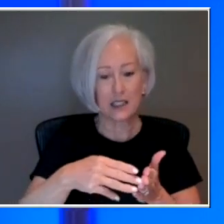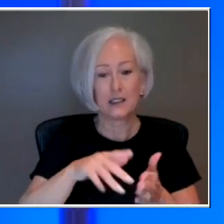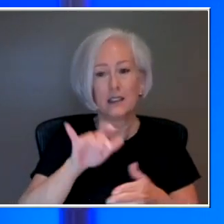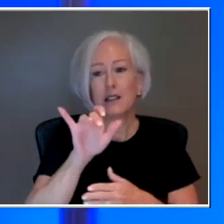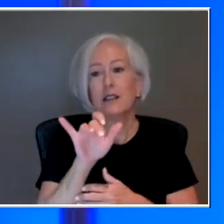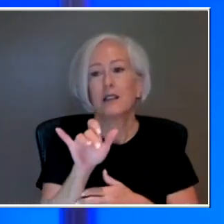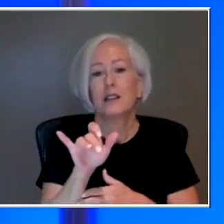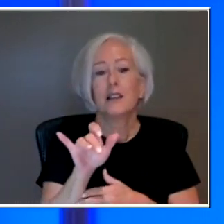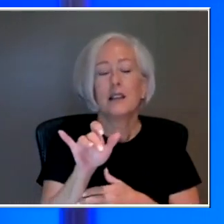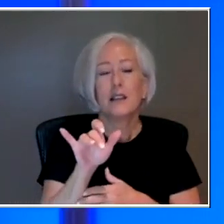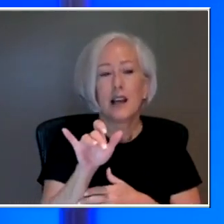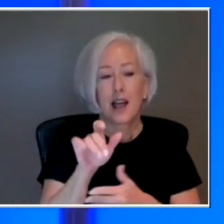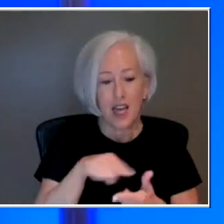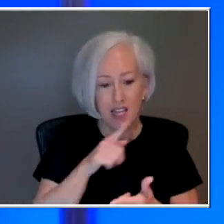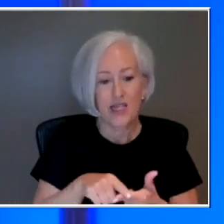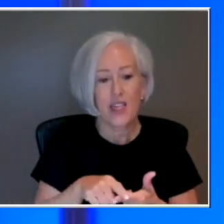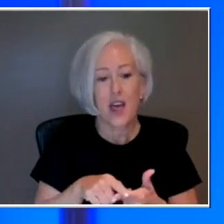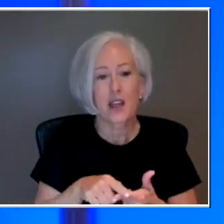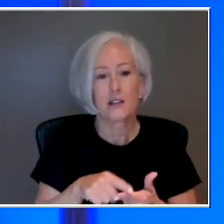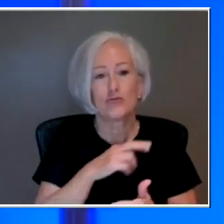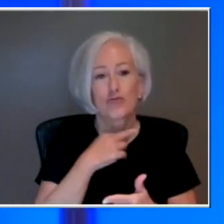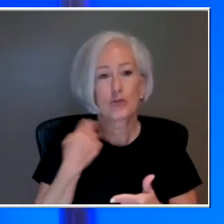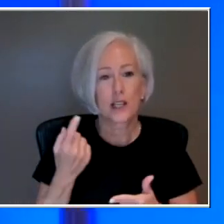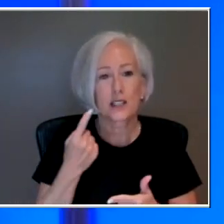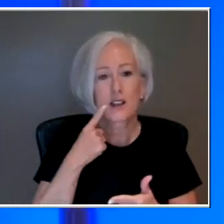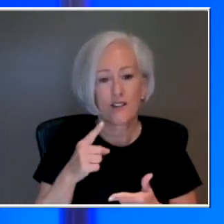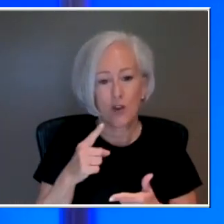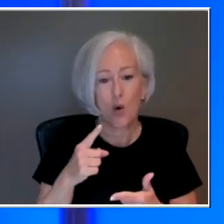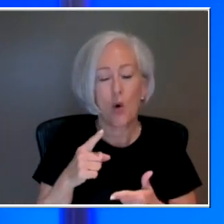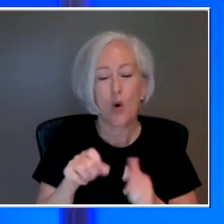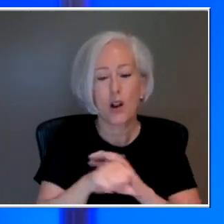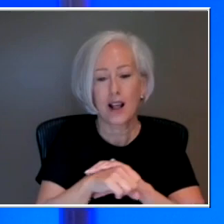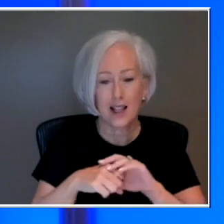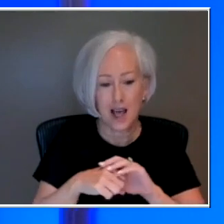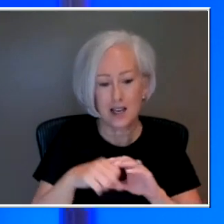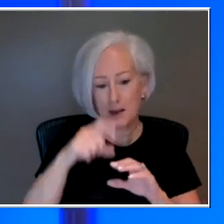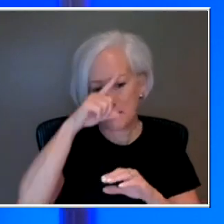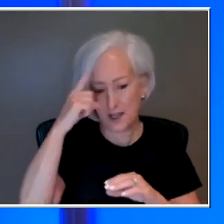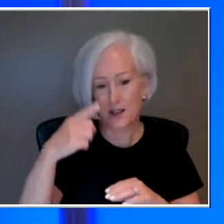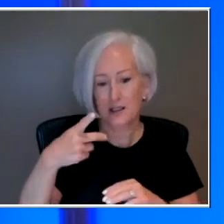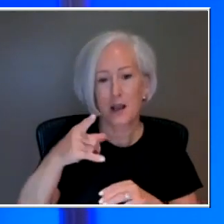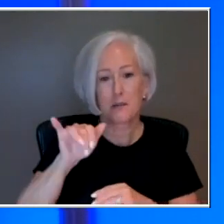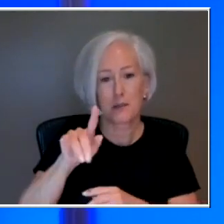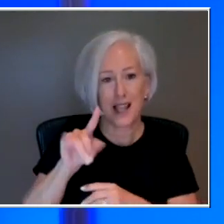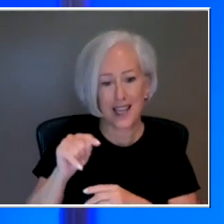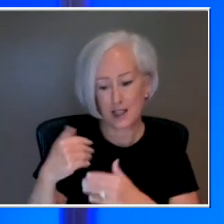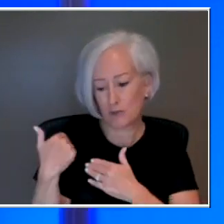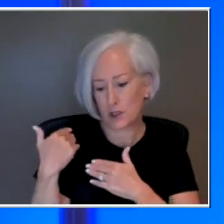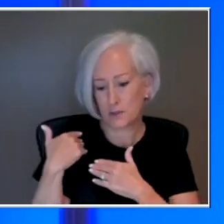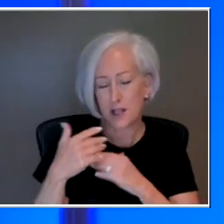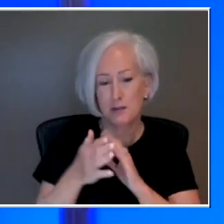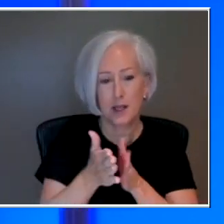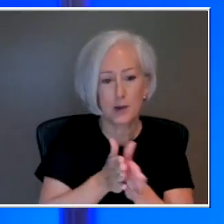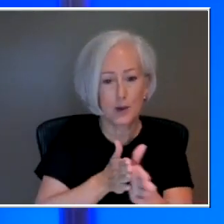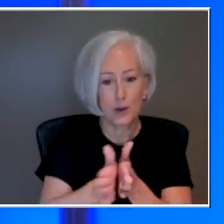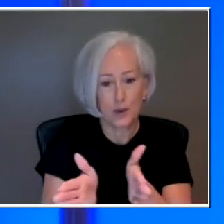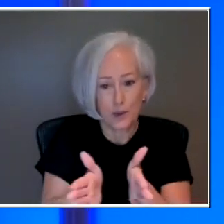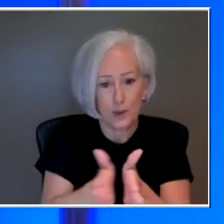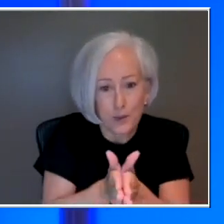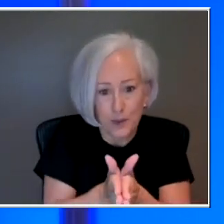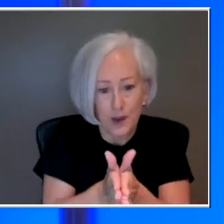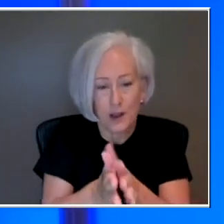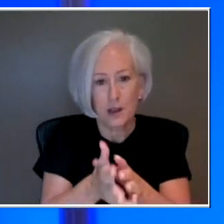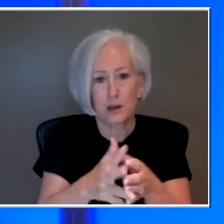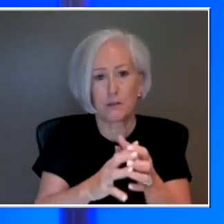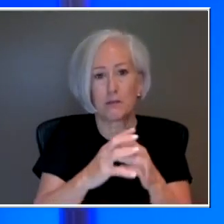then there's a risk for clotting, because the platelets are responsible for clotting normally, clotting of the blood. So that's the